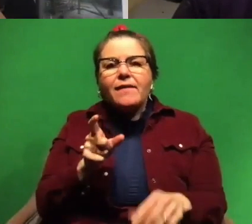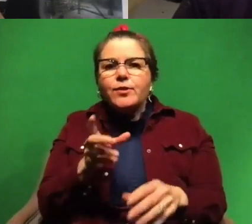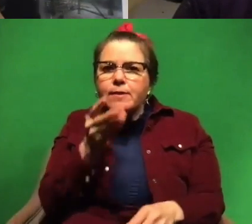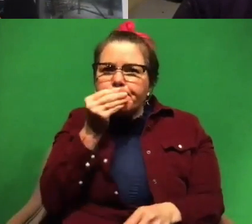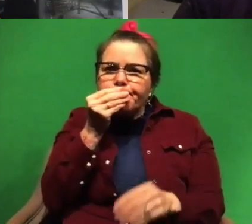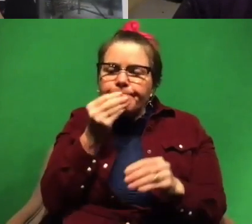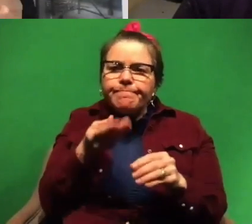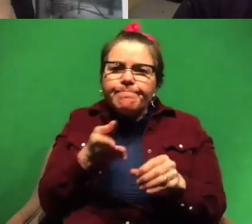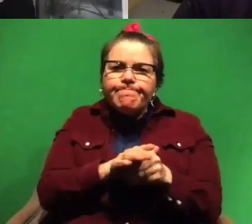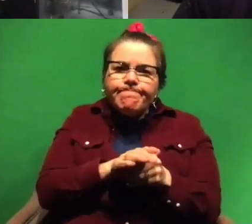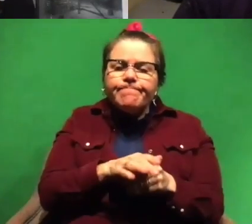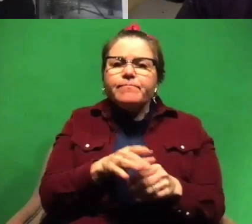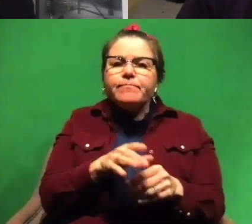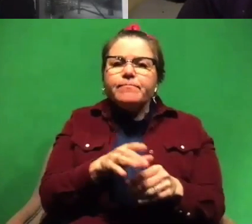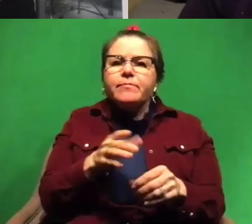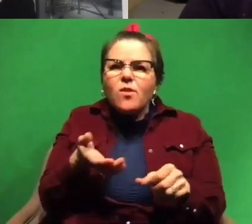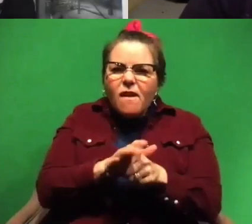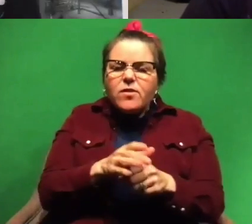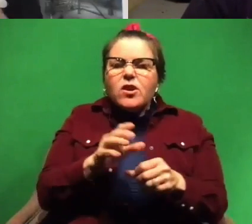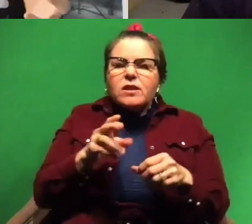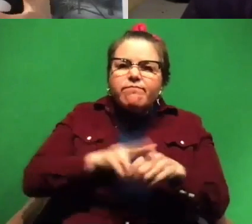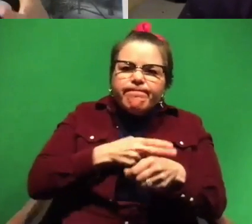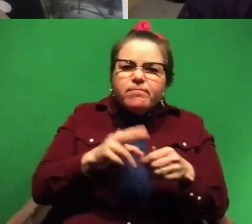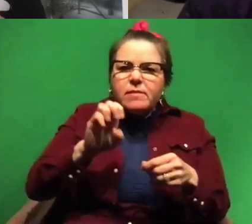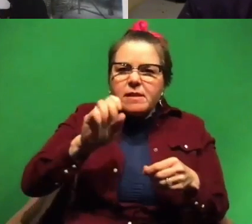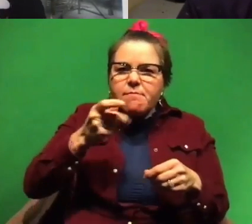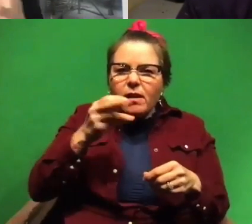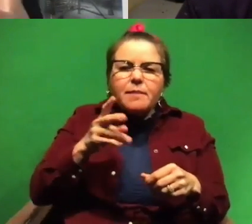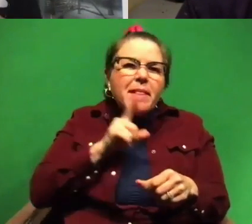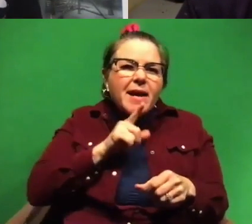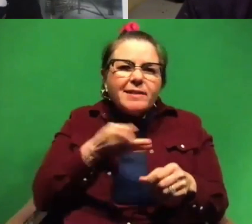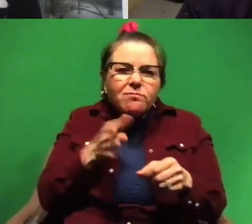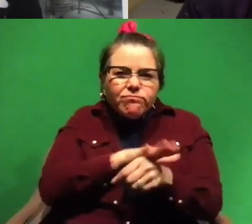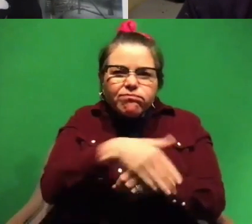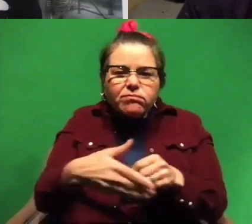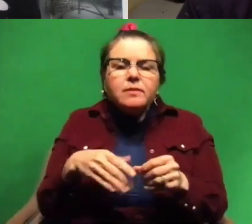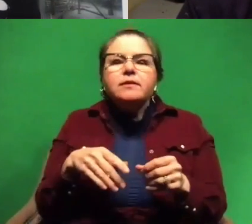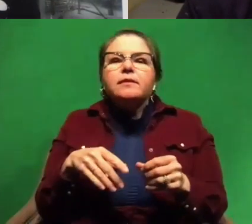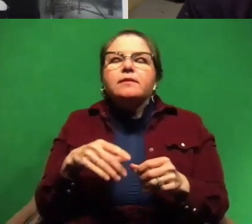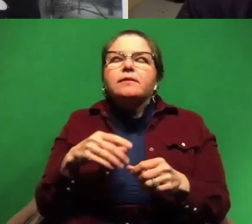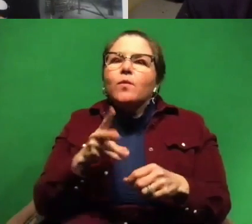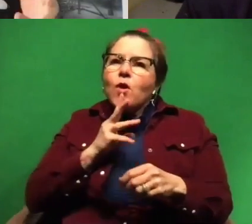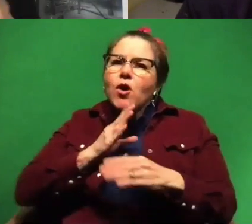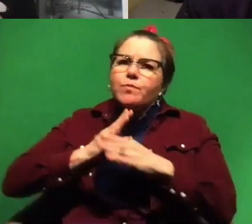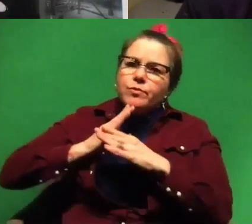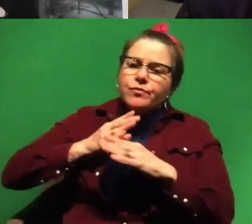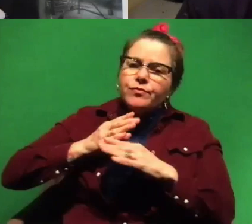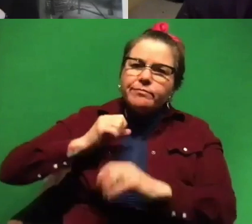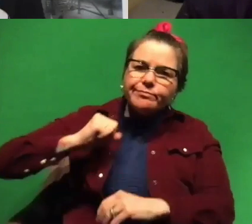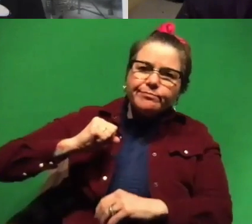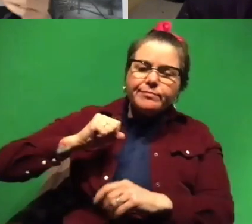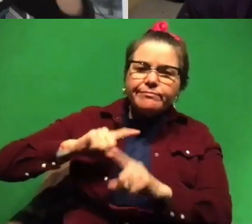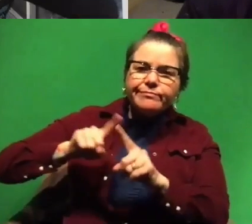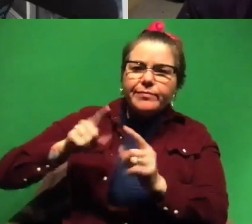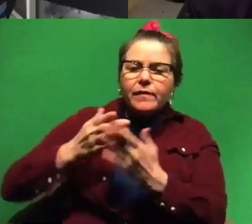up really well. So it's like covered in epoxy, like plastic and stuff like that, to make it waterproof and resistant to all these